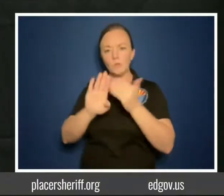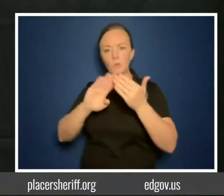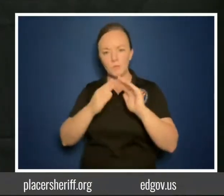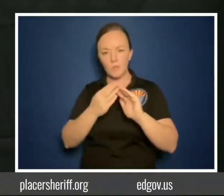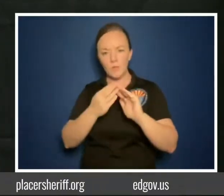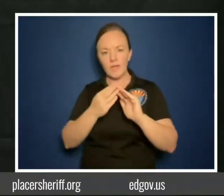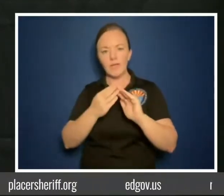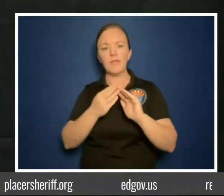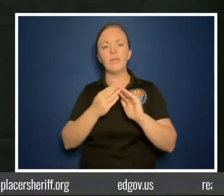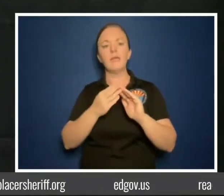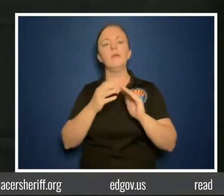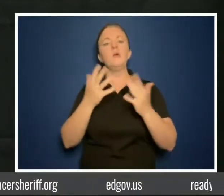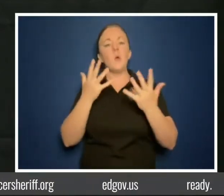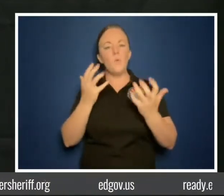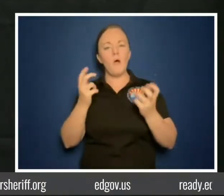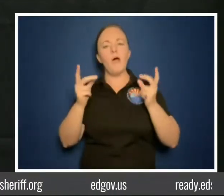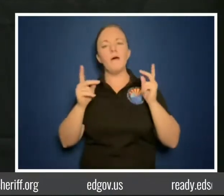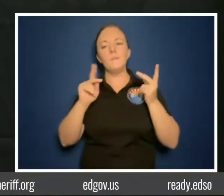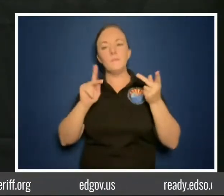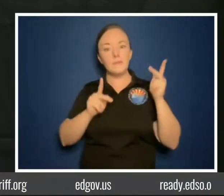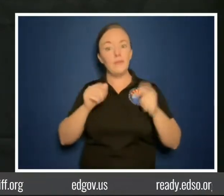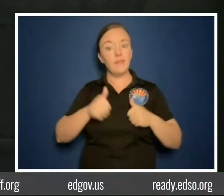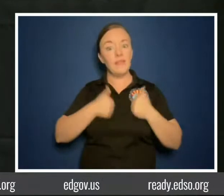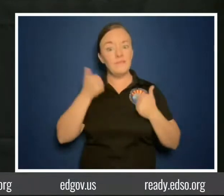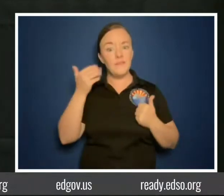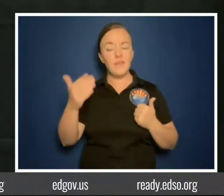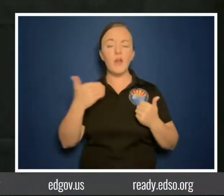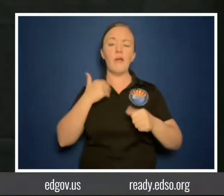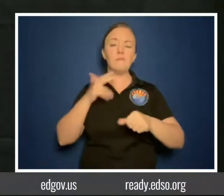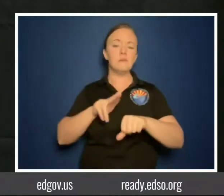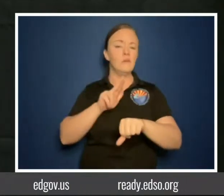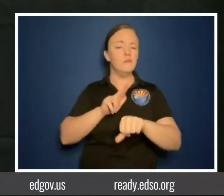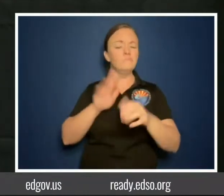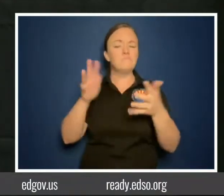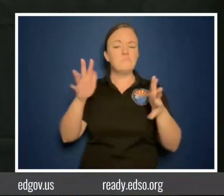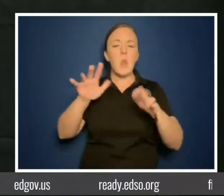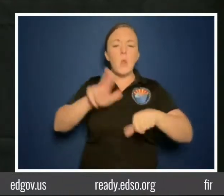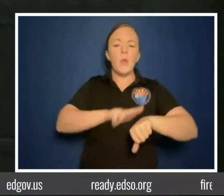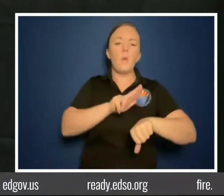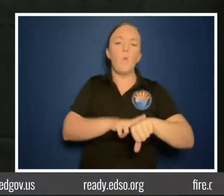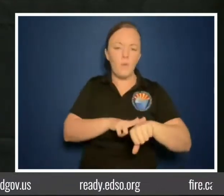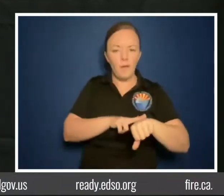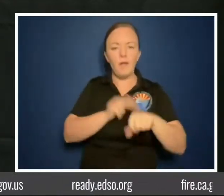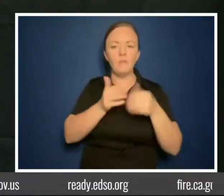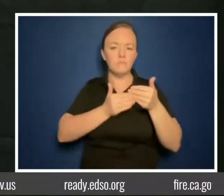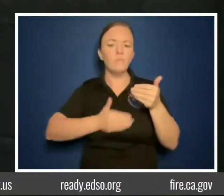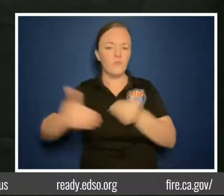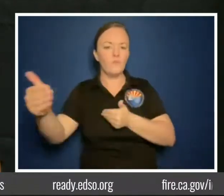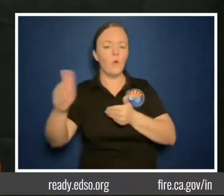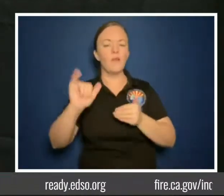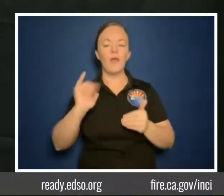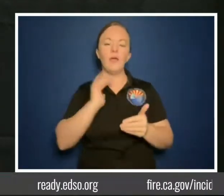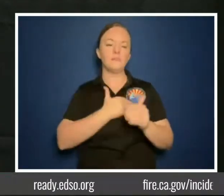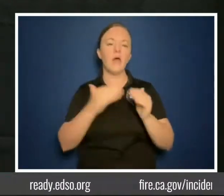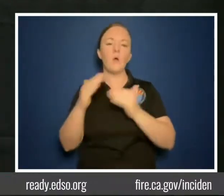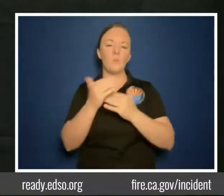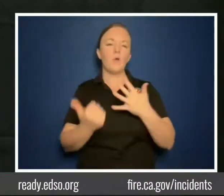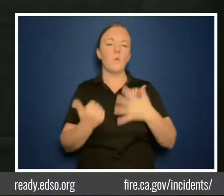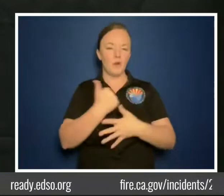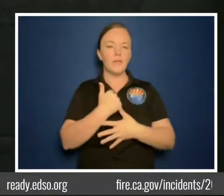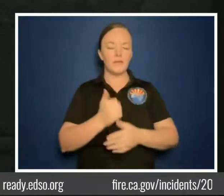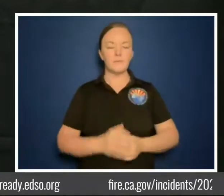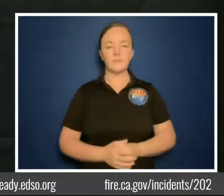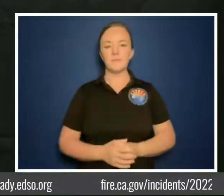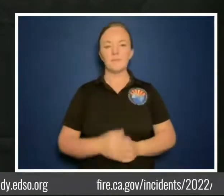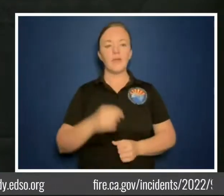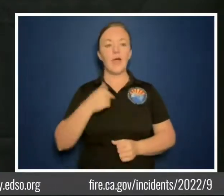sense of normalcy or whatever that's going to look like for them moving forward is the absolute #1 priority of what we're doing here. I don't live right